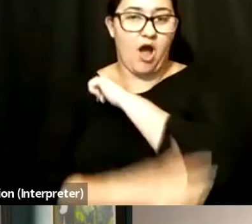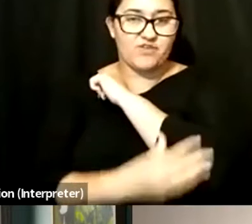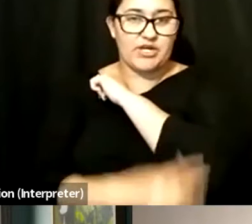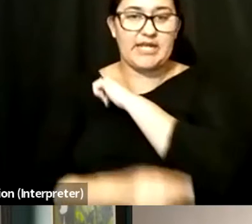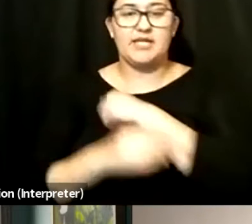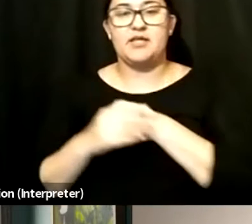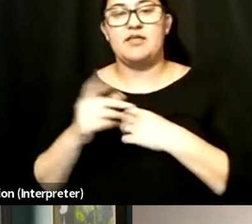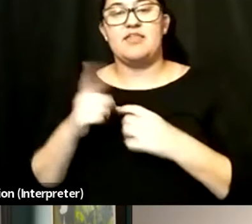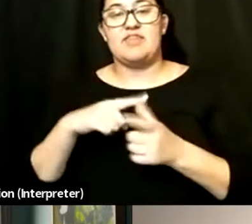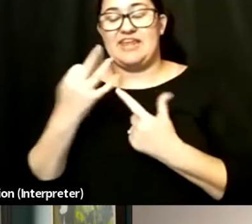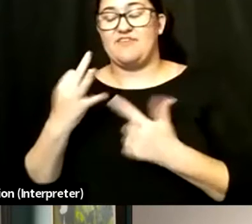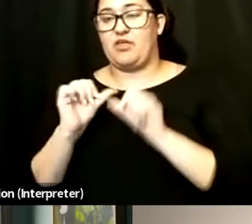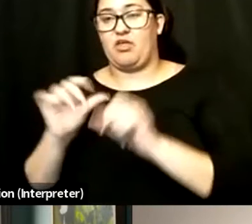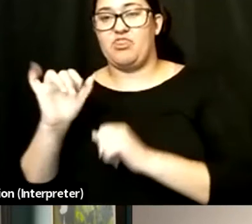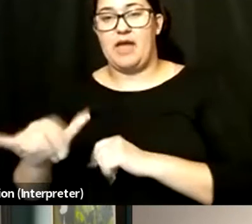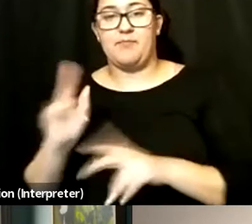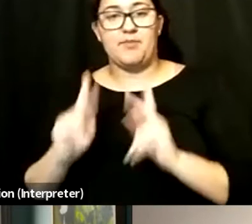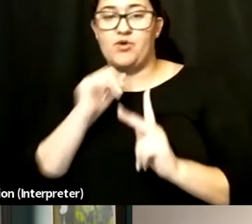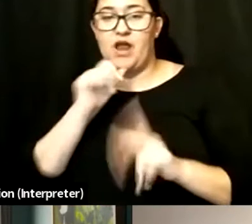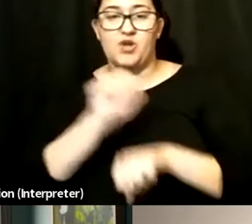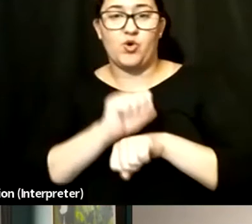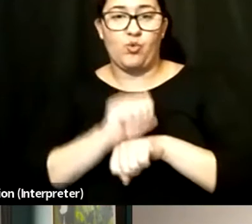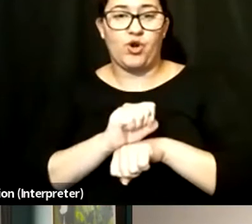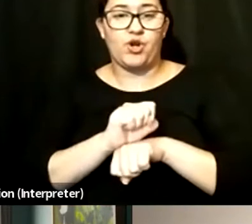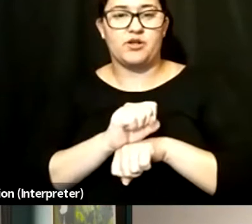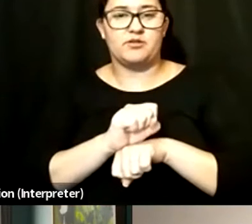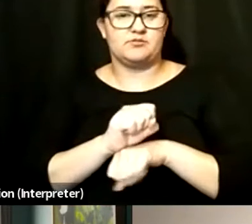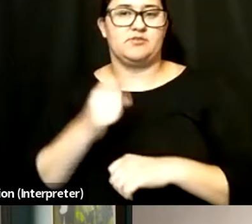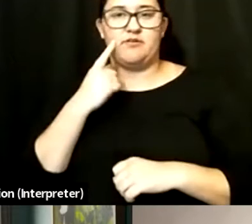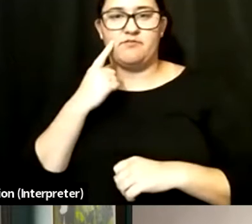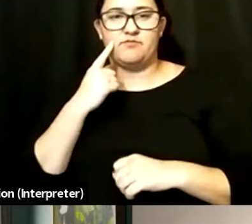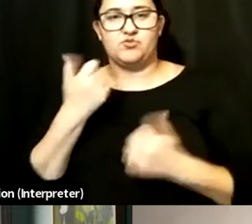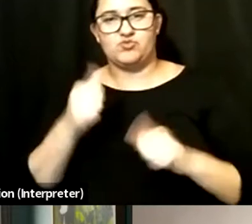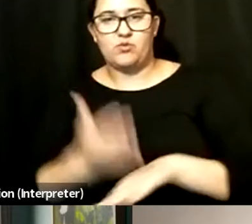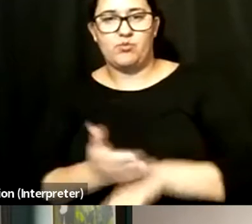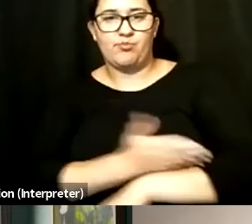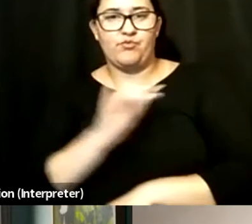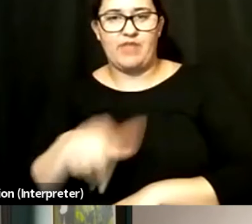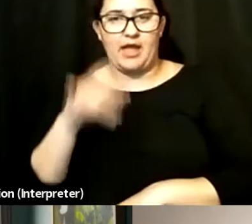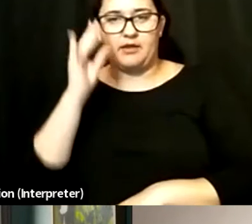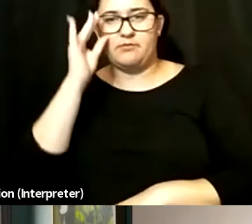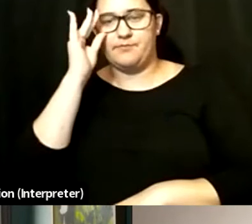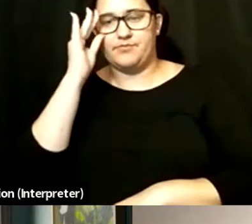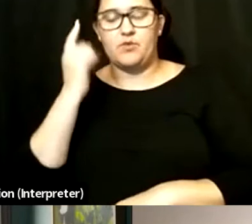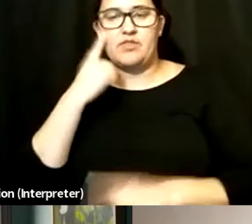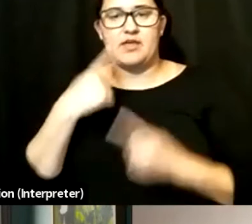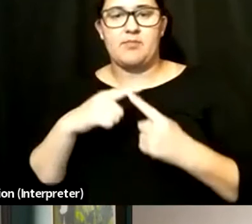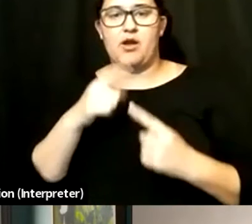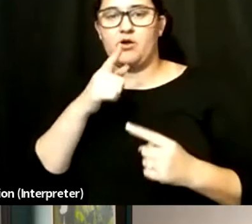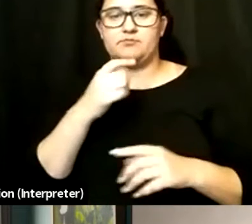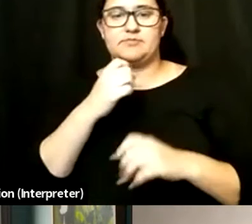to work. Like, people are not going to work if you punish them for working. And so when we think about the statistics of who actually becomes